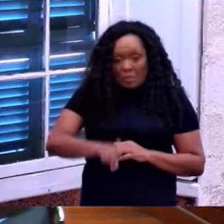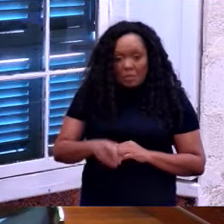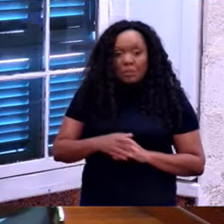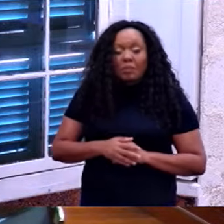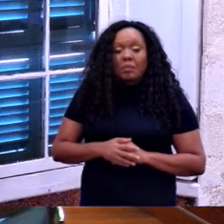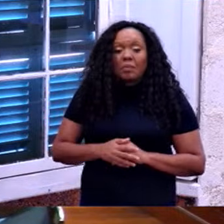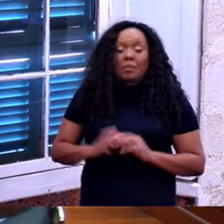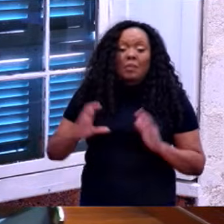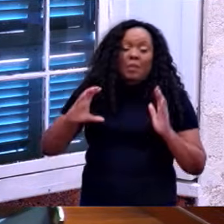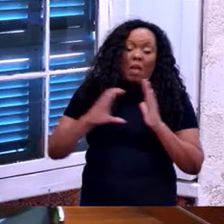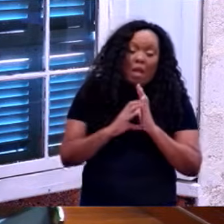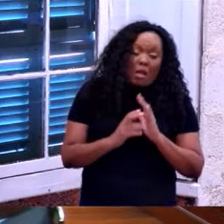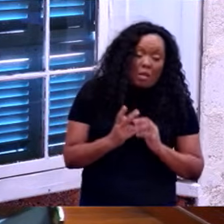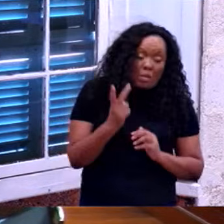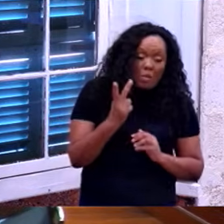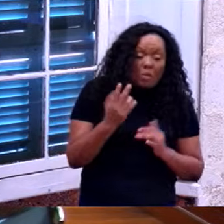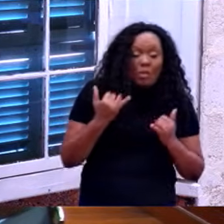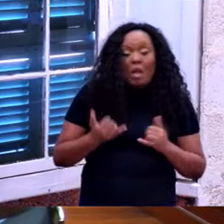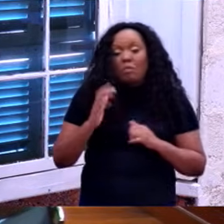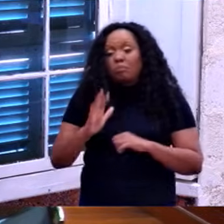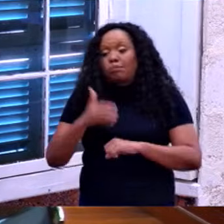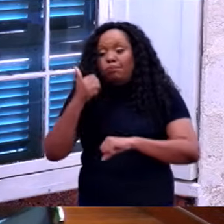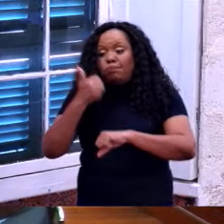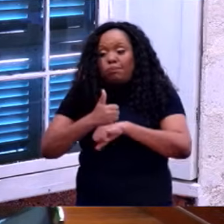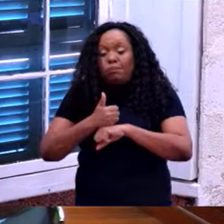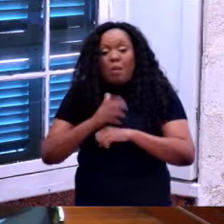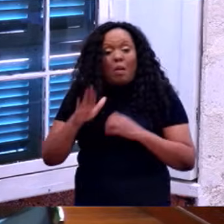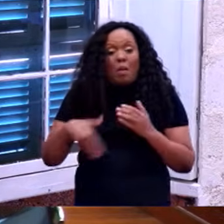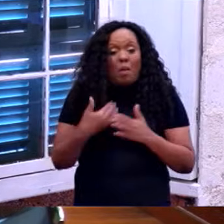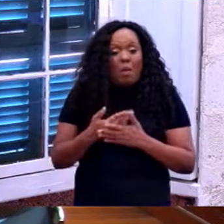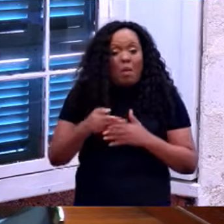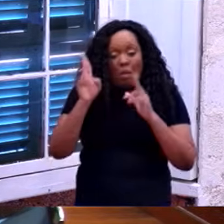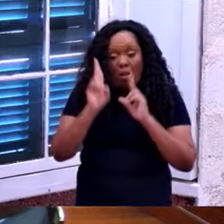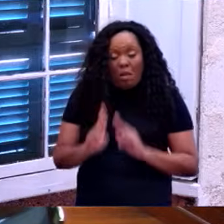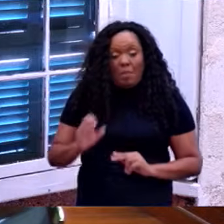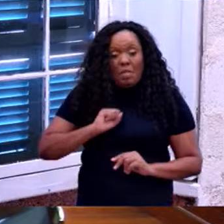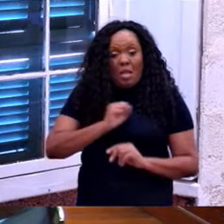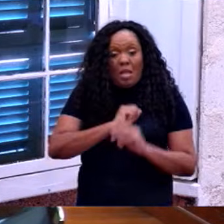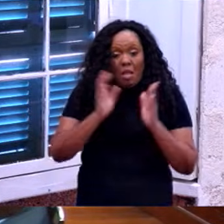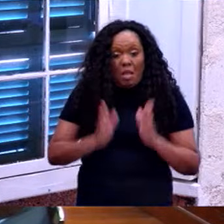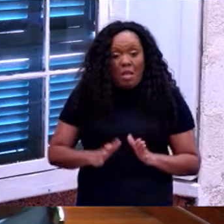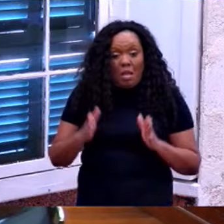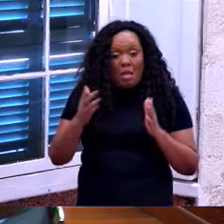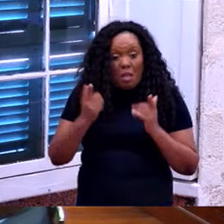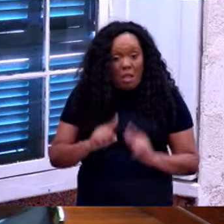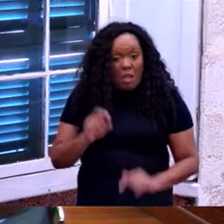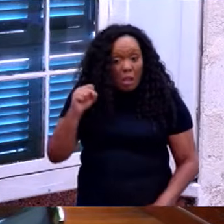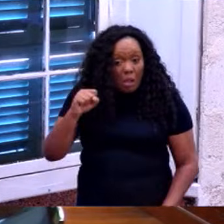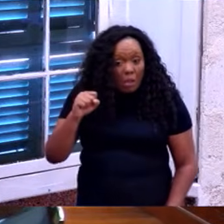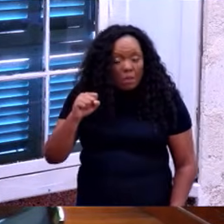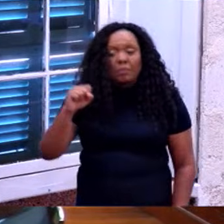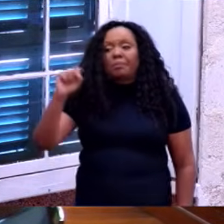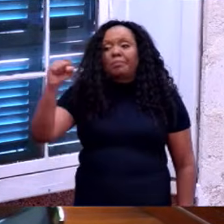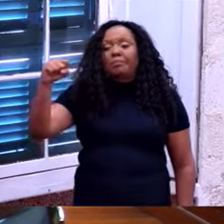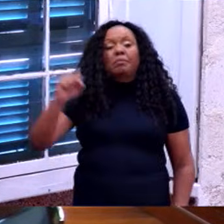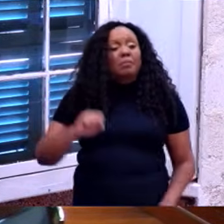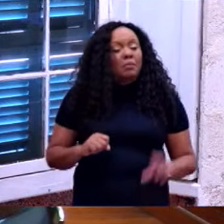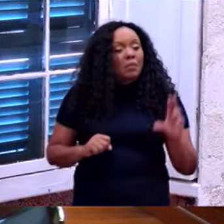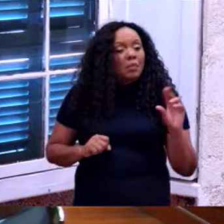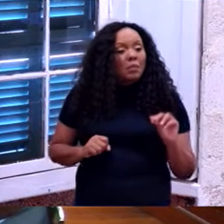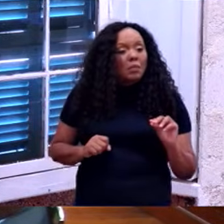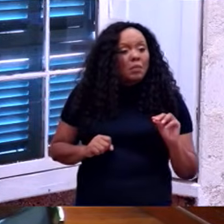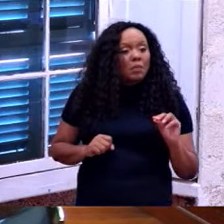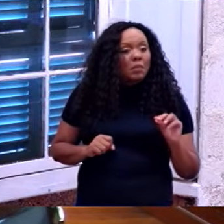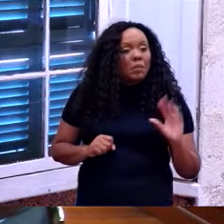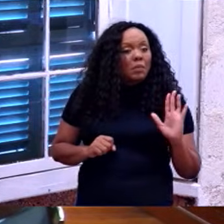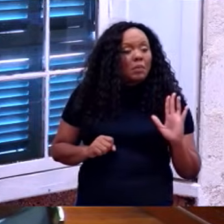that clause 2 do now stand part. Will all honorable senators in favor please say aye? Aye. Those against, would you please